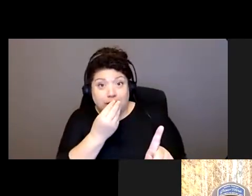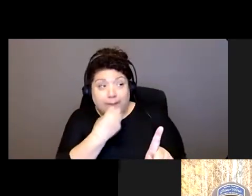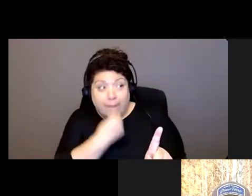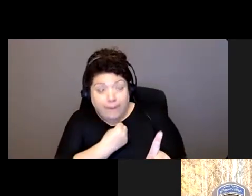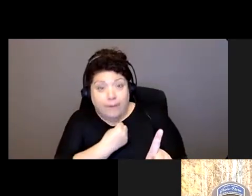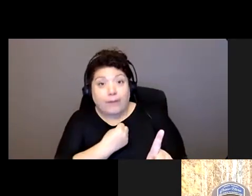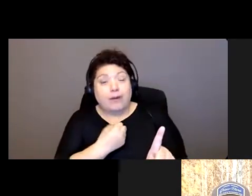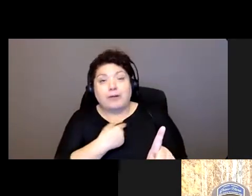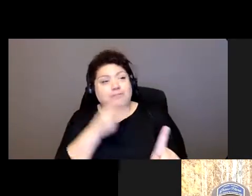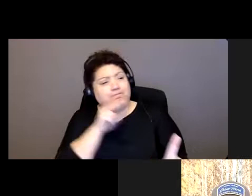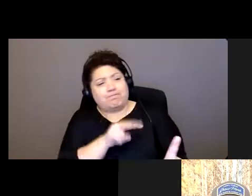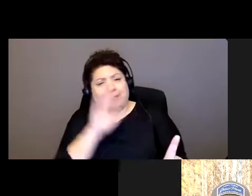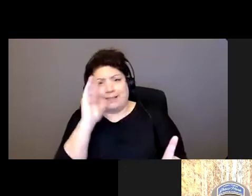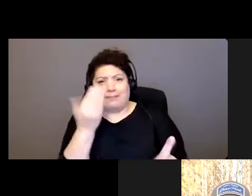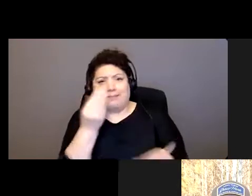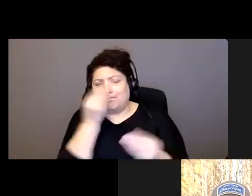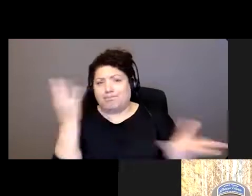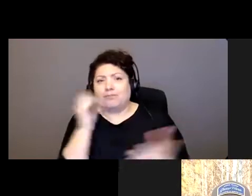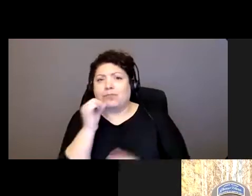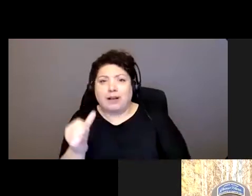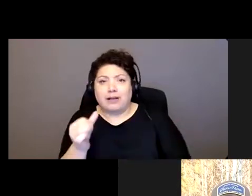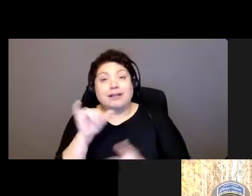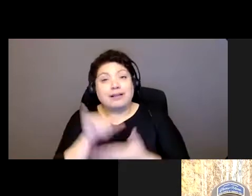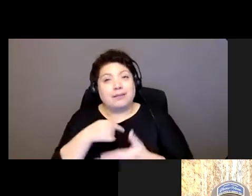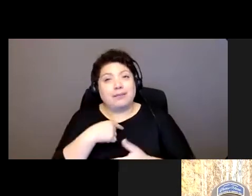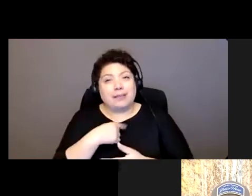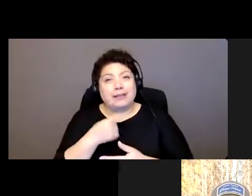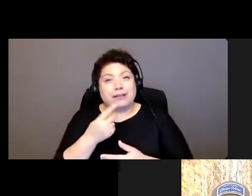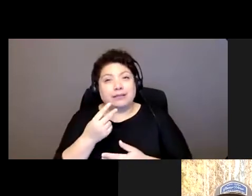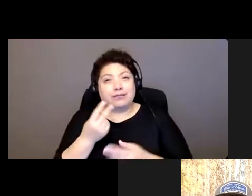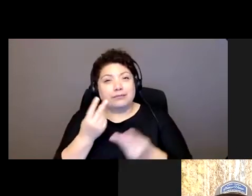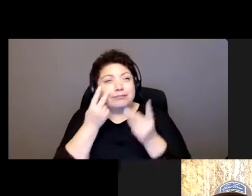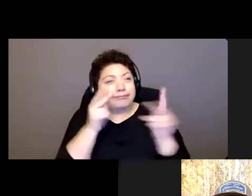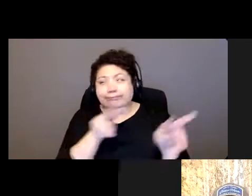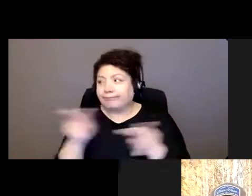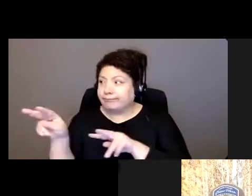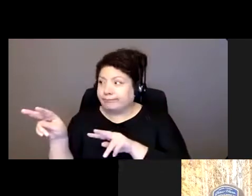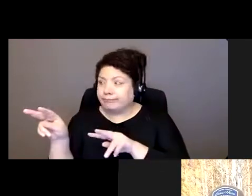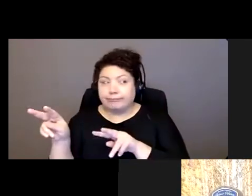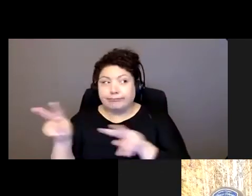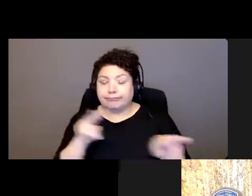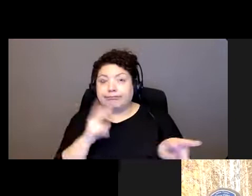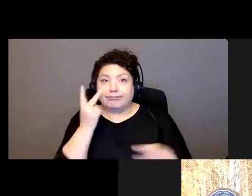my view, in the window when I'm looking through my eyes when I see people.